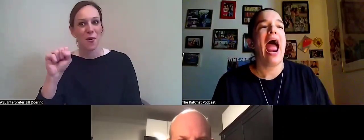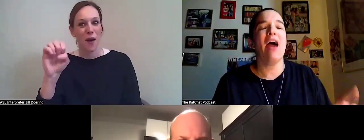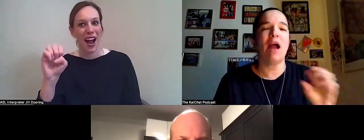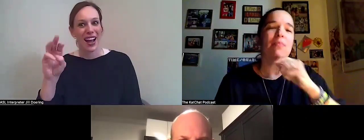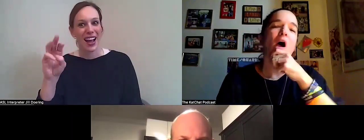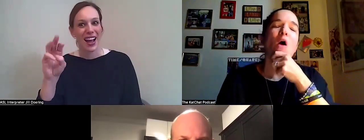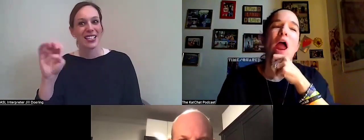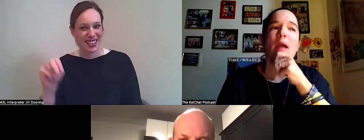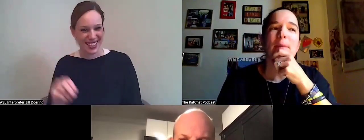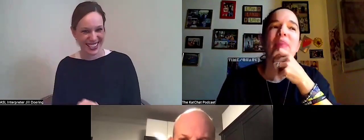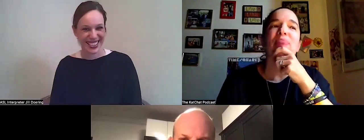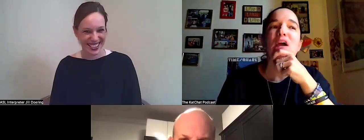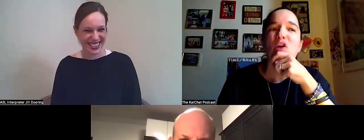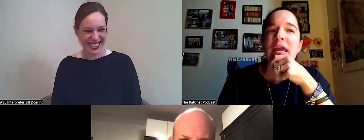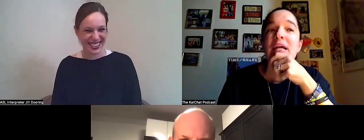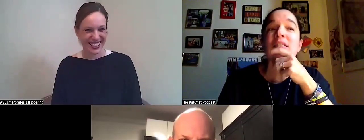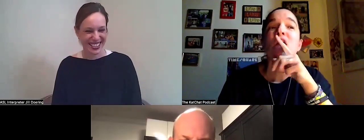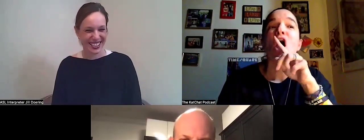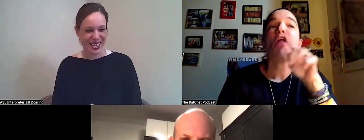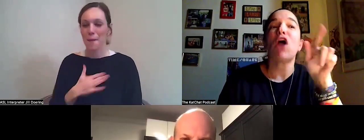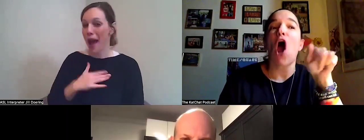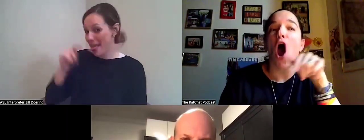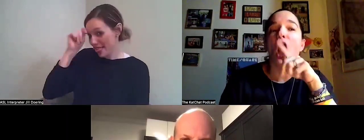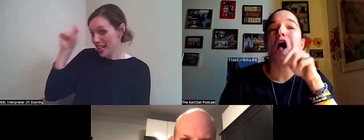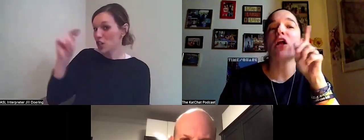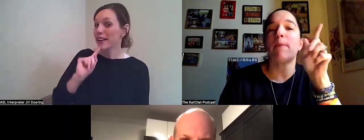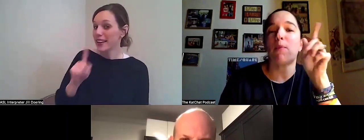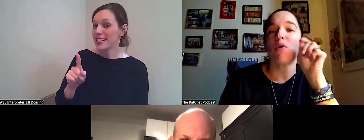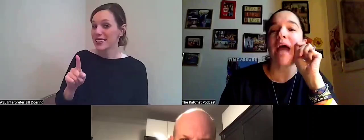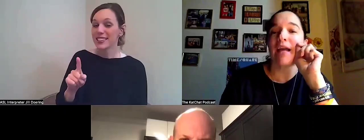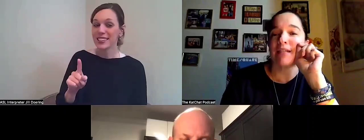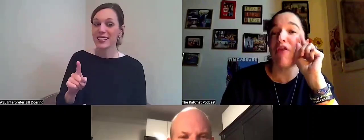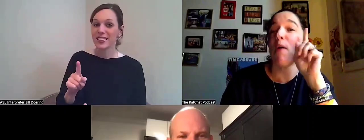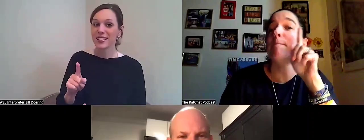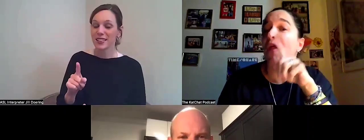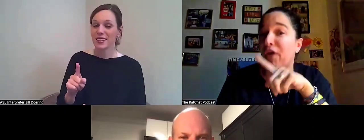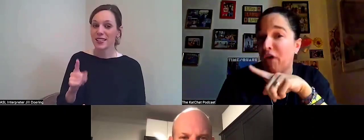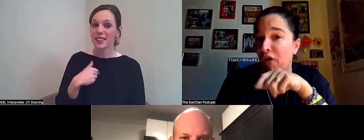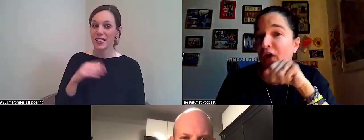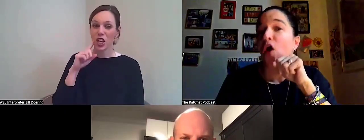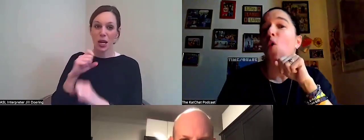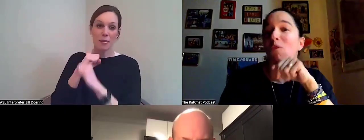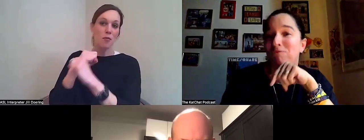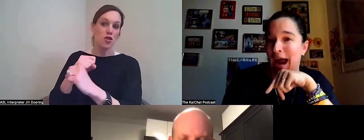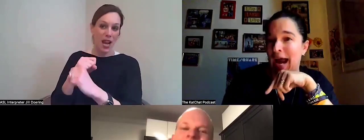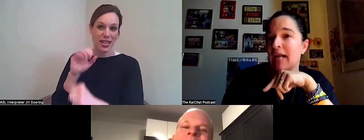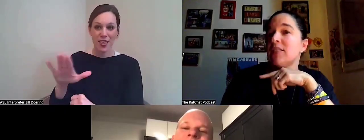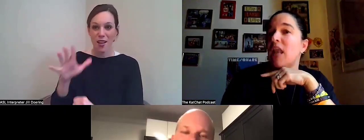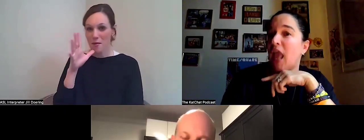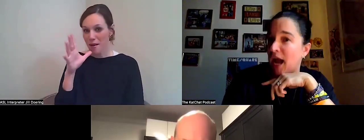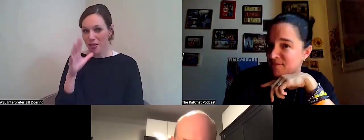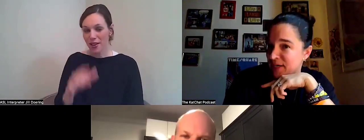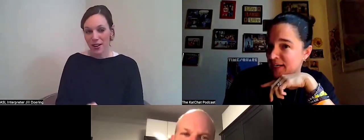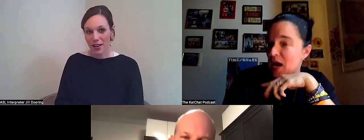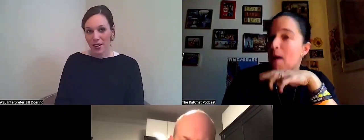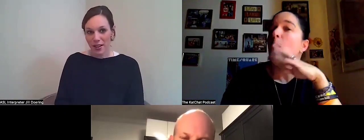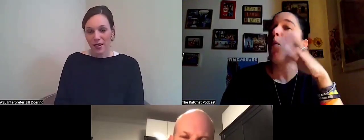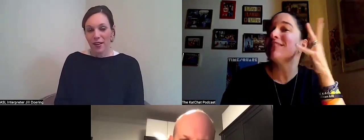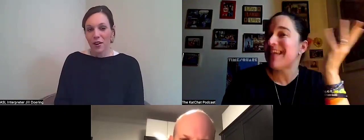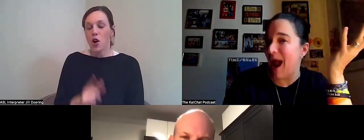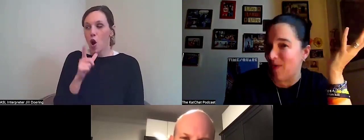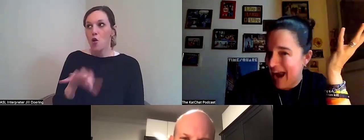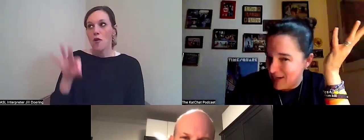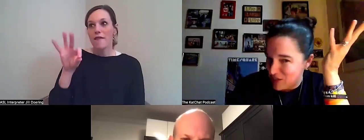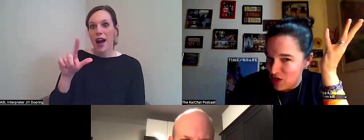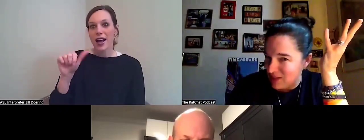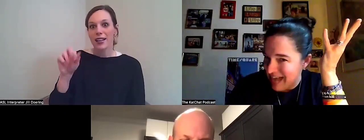something. And I'm like, okay, my theory is they're all gonna be protecting their mother who finds love. But